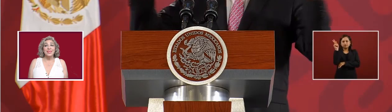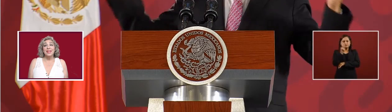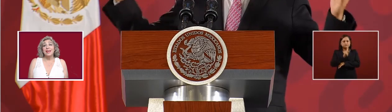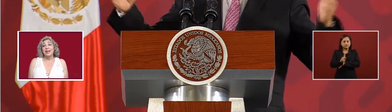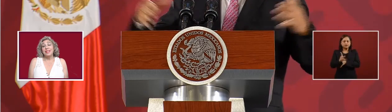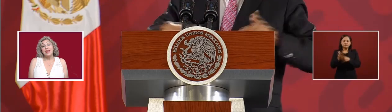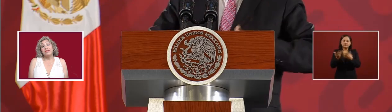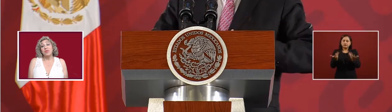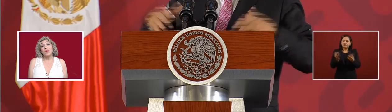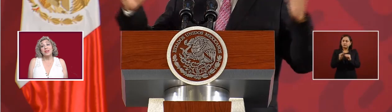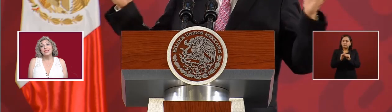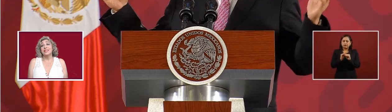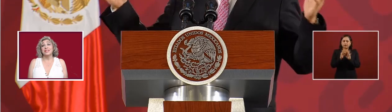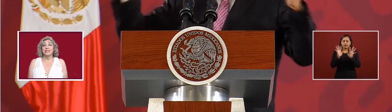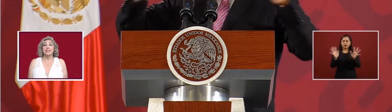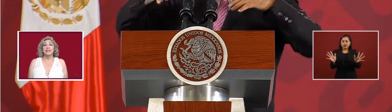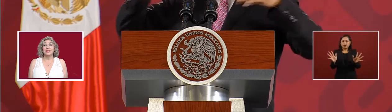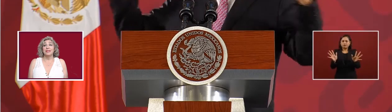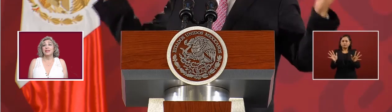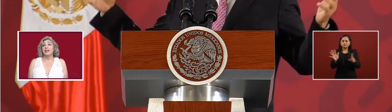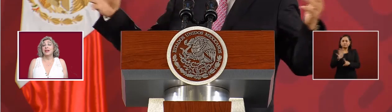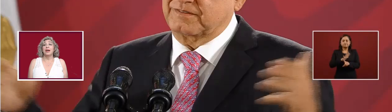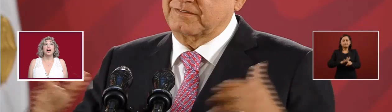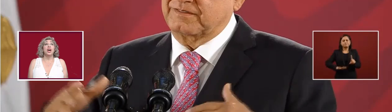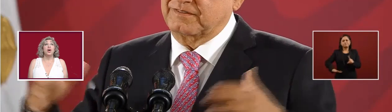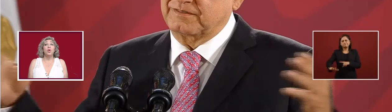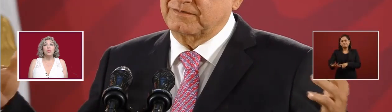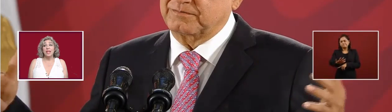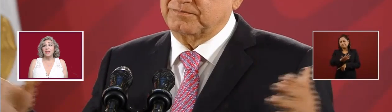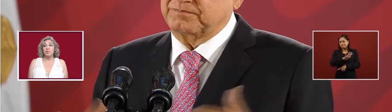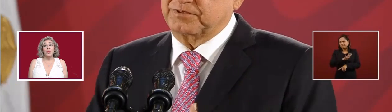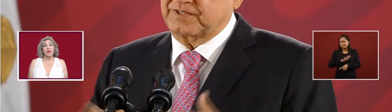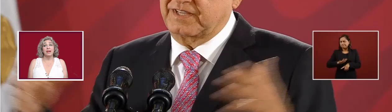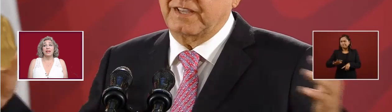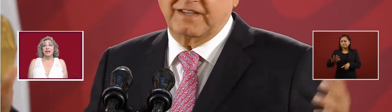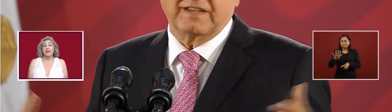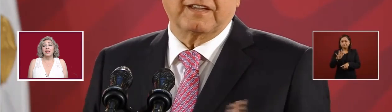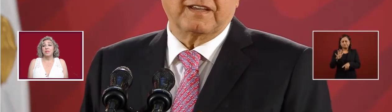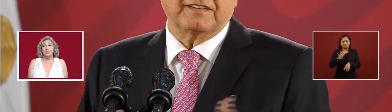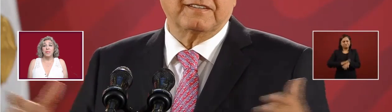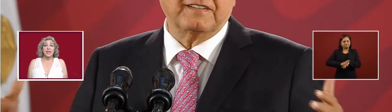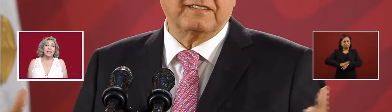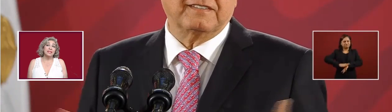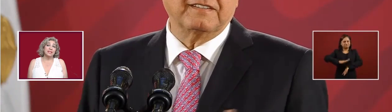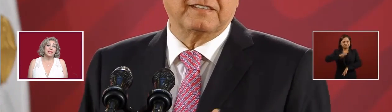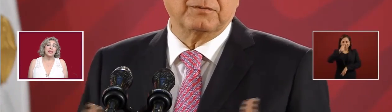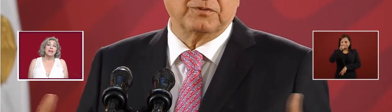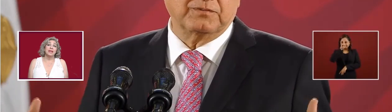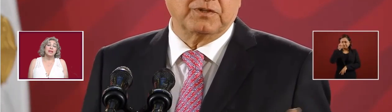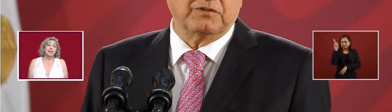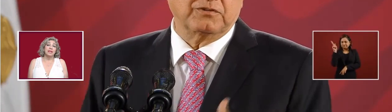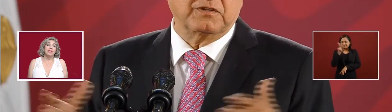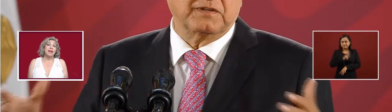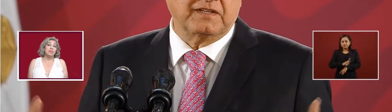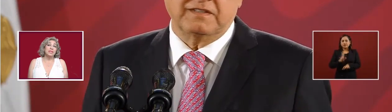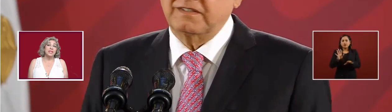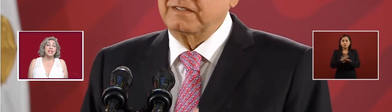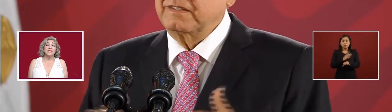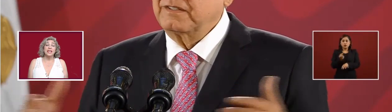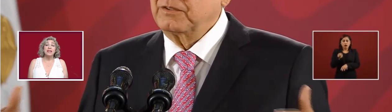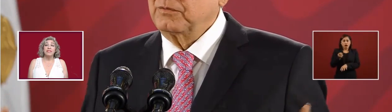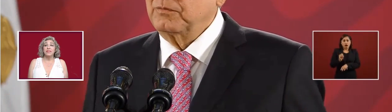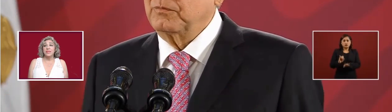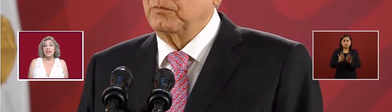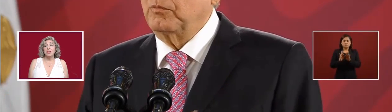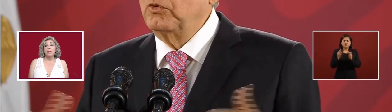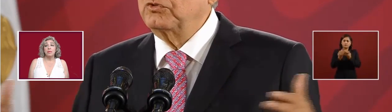More And then of course, a whole lot more because that was the